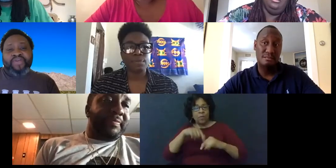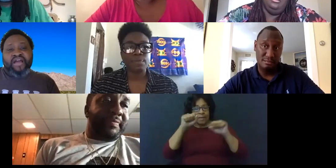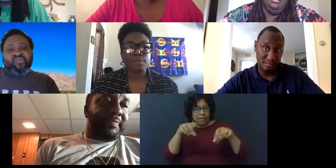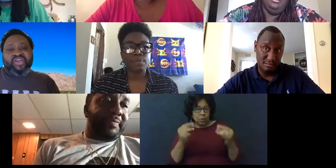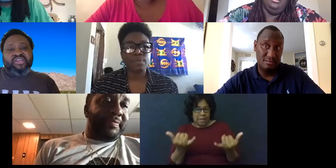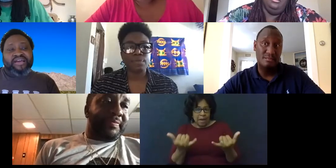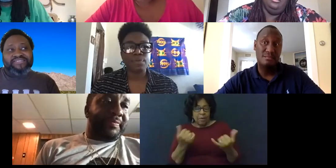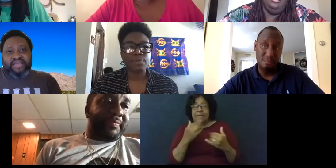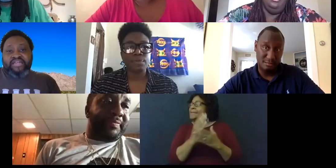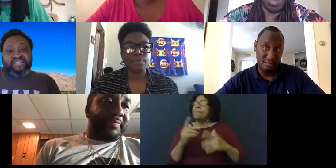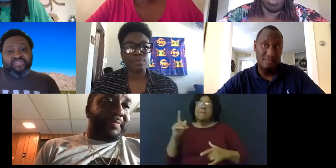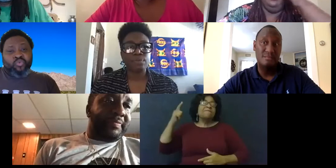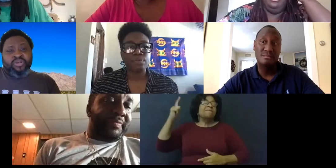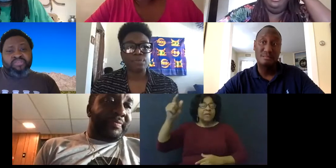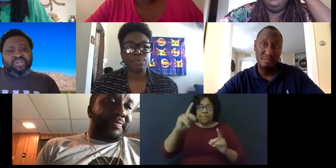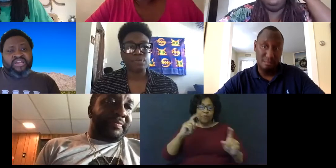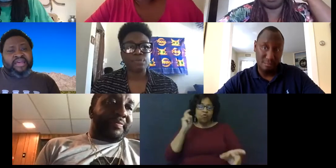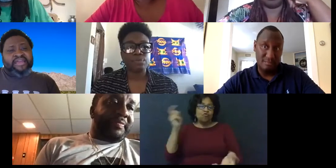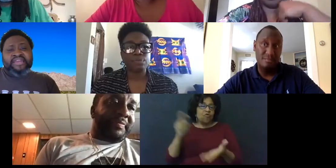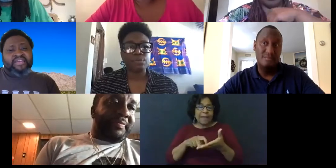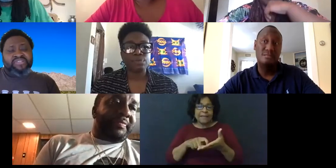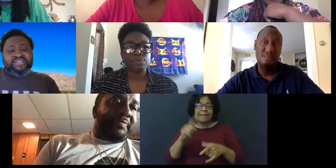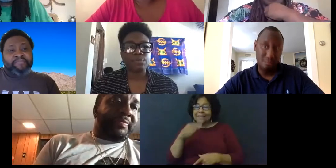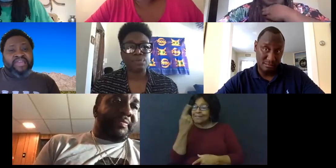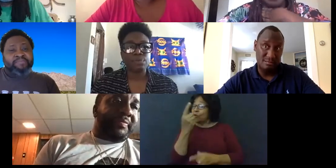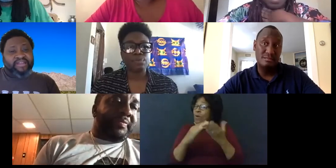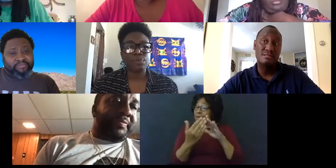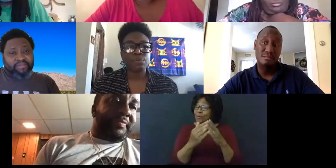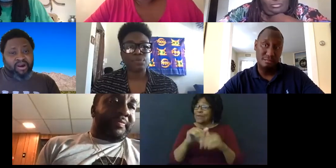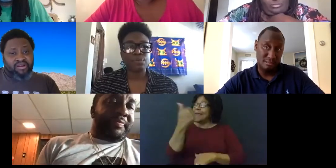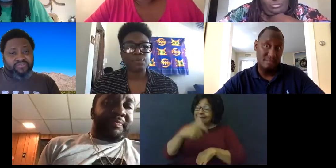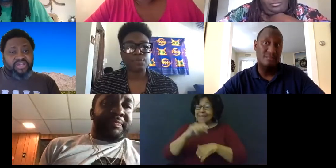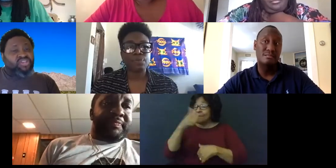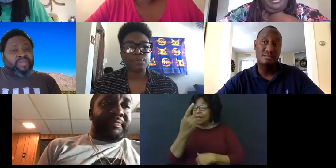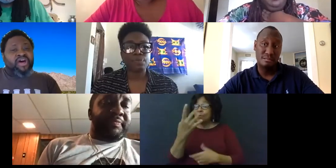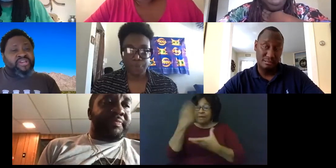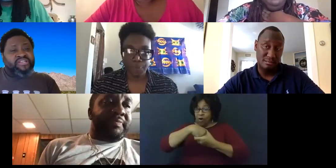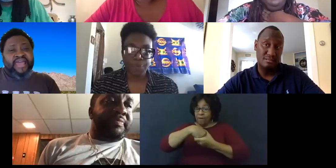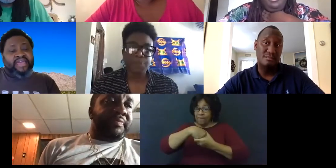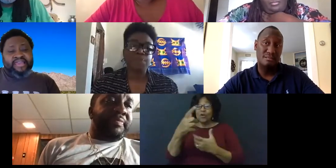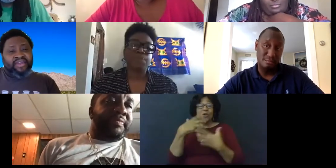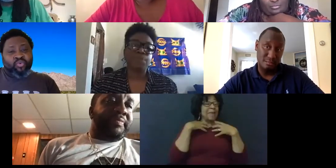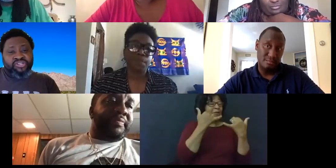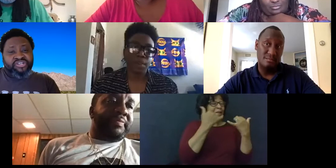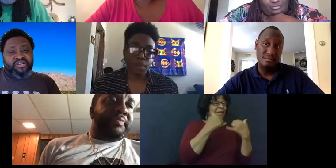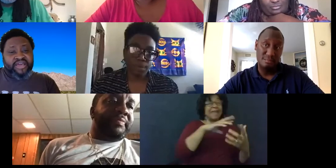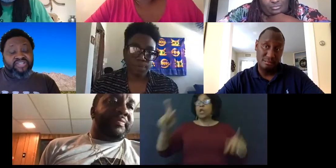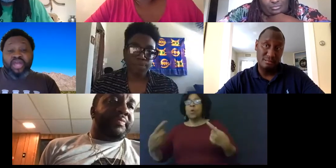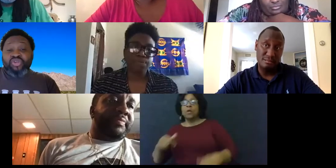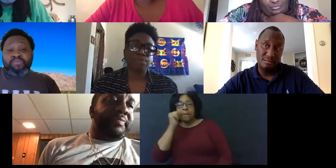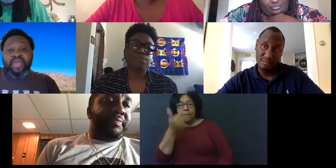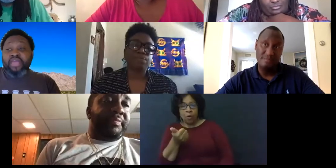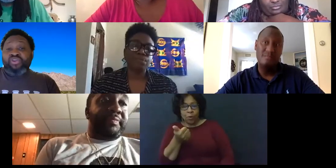people have got to recognize that this is the one community that at any given time, anybody can be a part of. You could be healthy today and in a wheelchair the